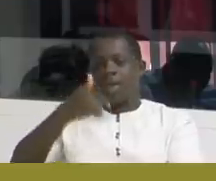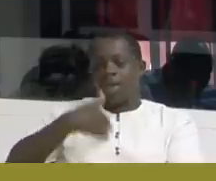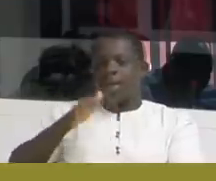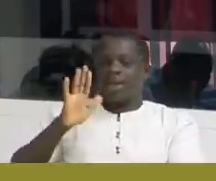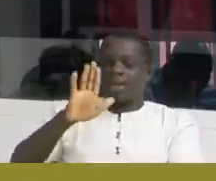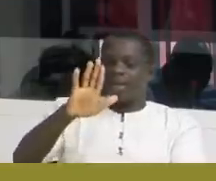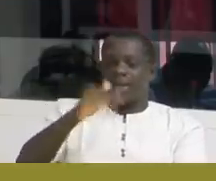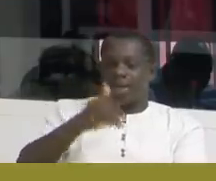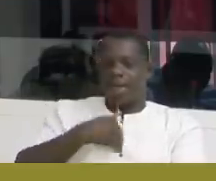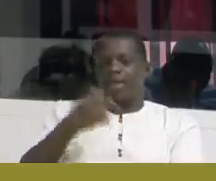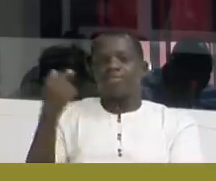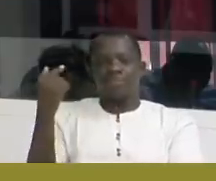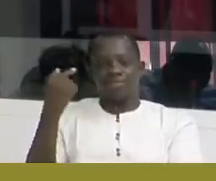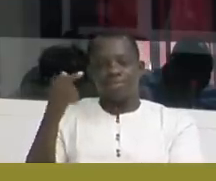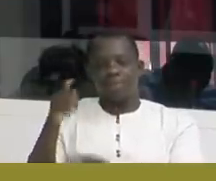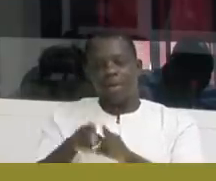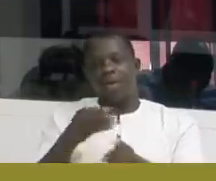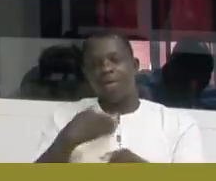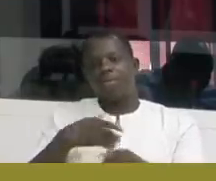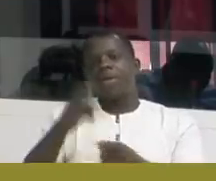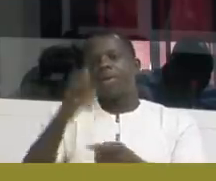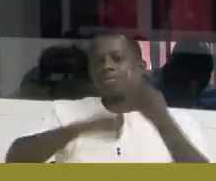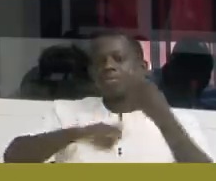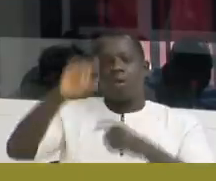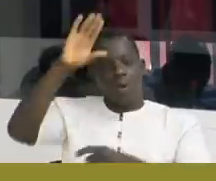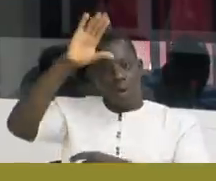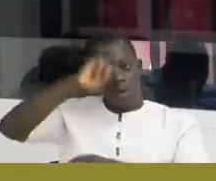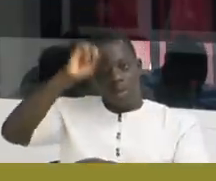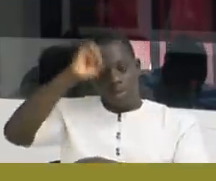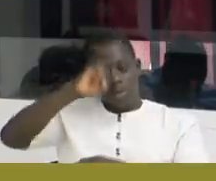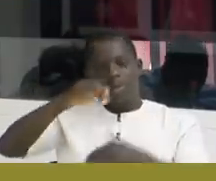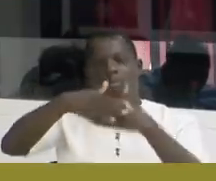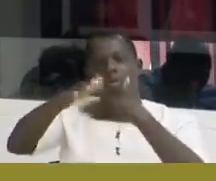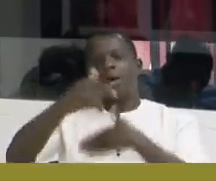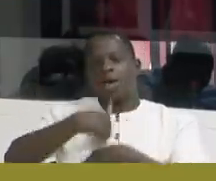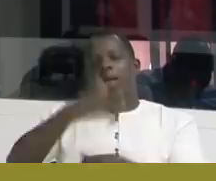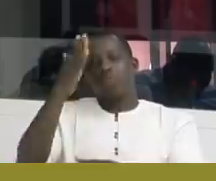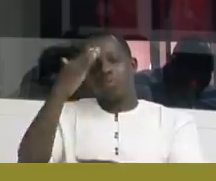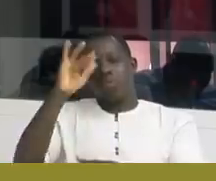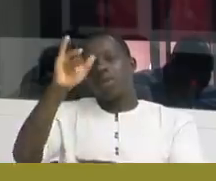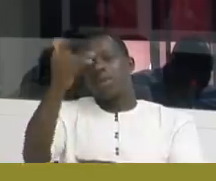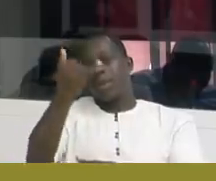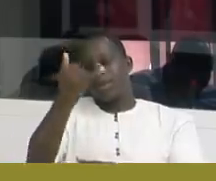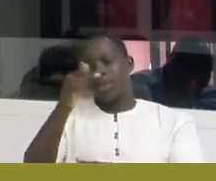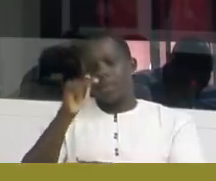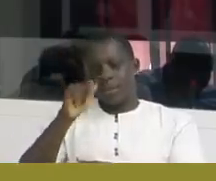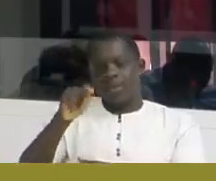to recollect and put dots together. Then I knew, yes, that was.